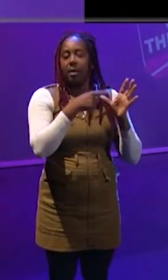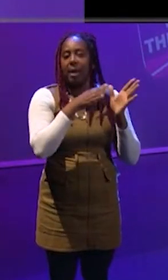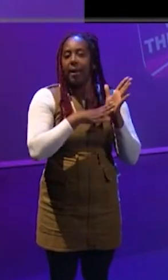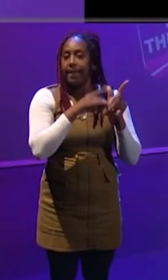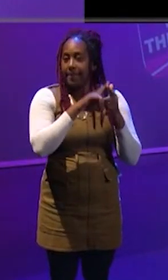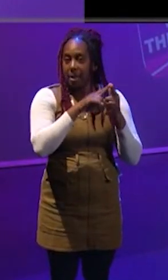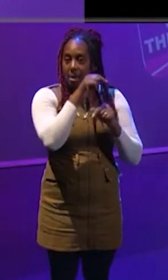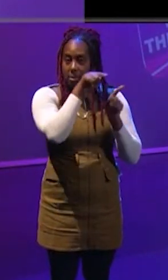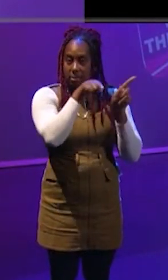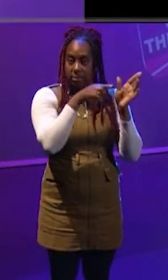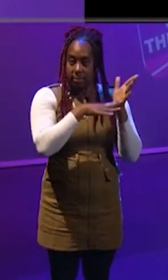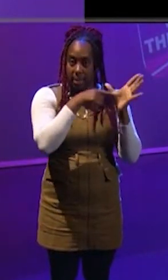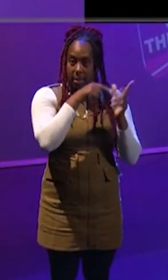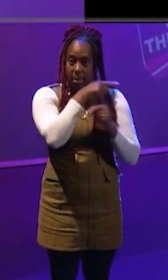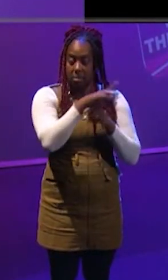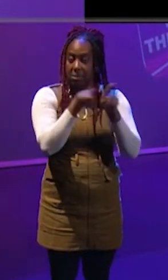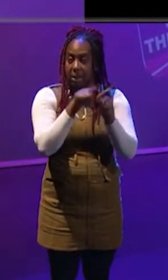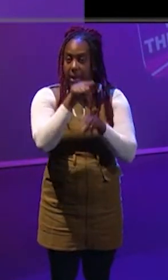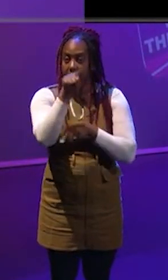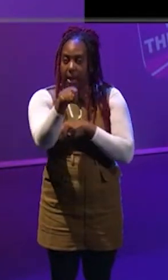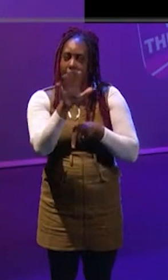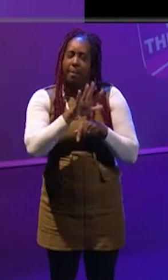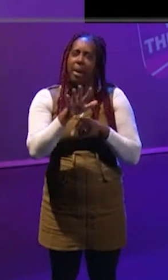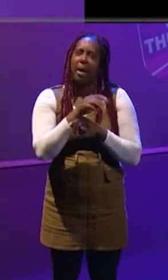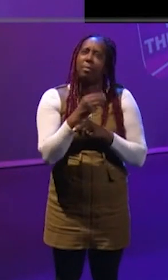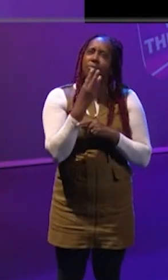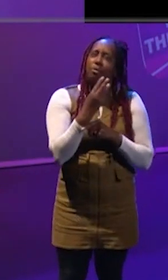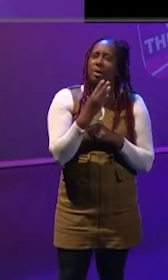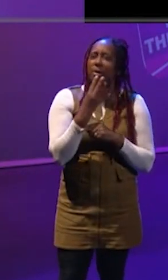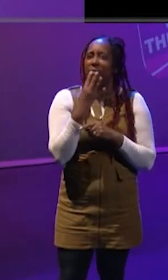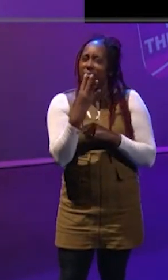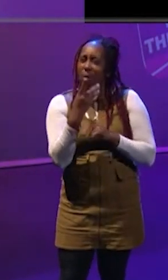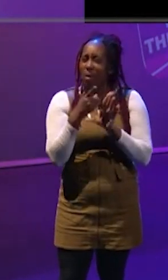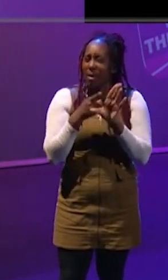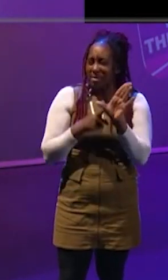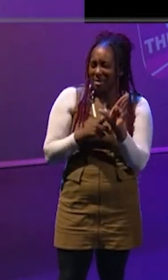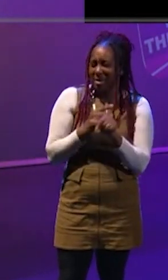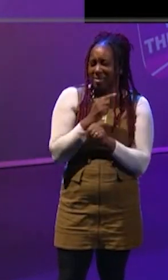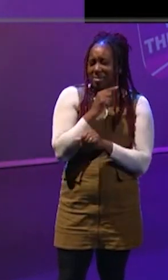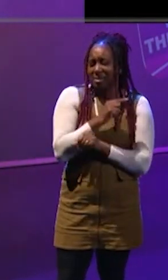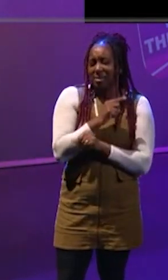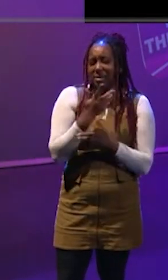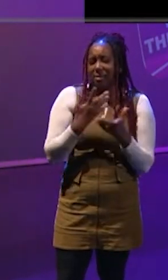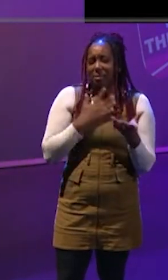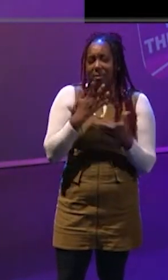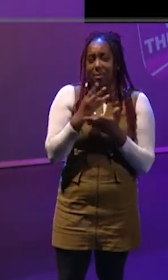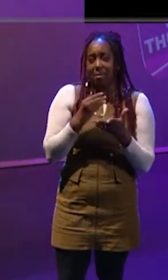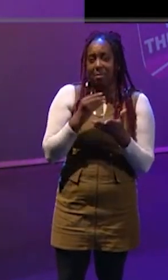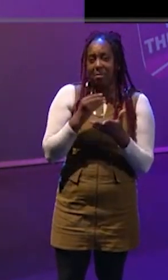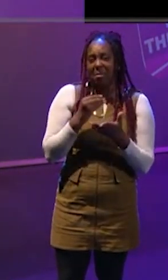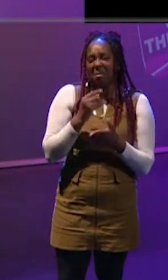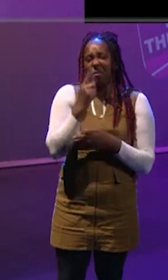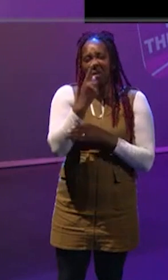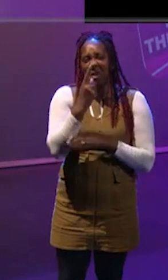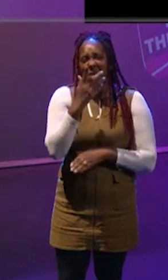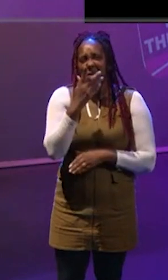like becoming an assistant producer. It took me probably around 3-4 years before I landed my first sort of proper paid job